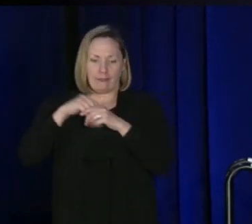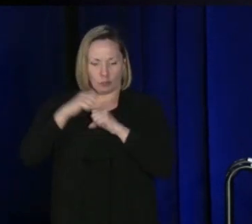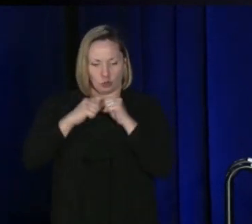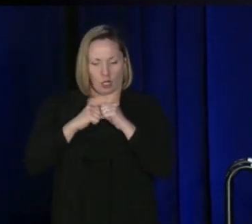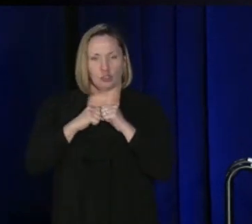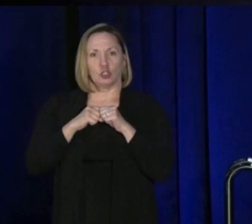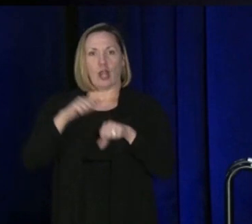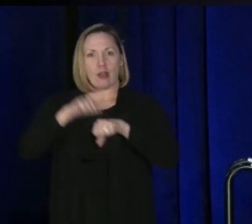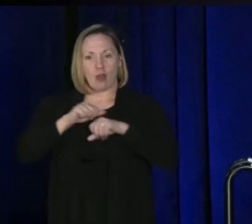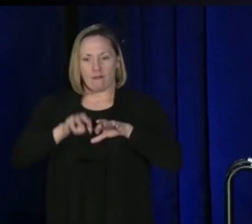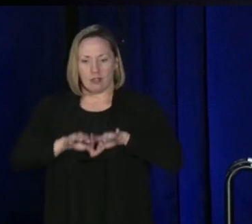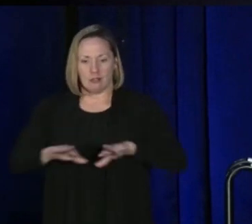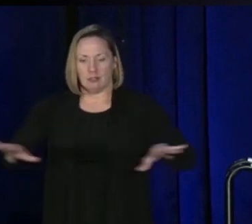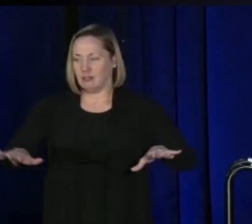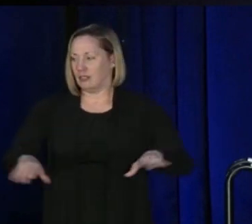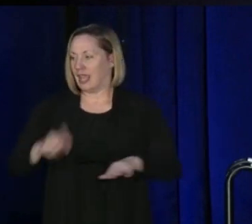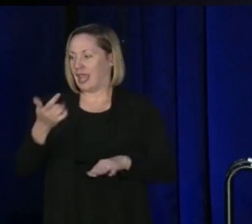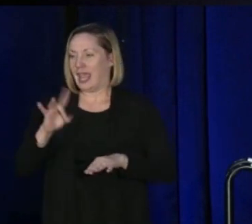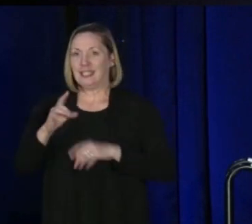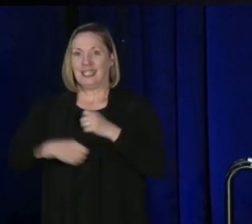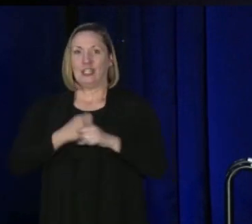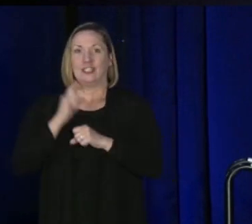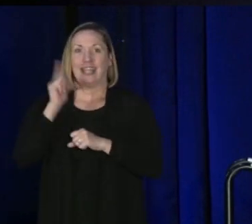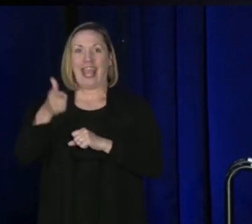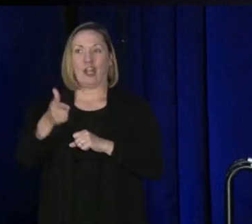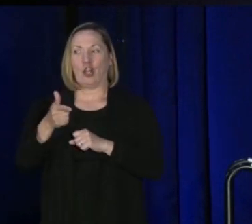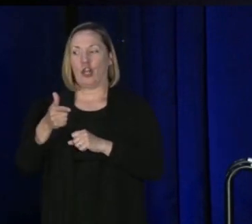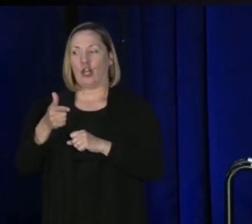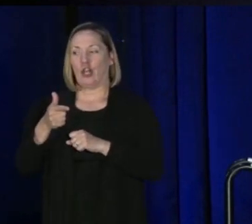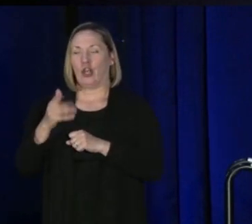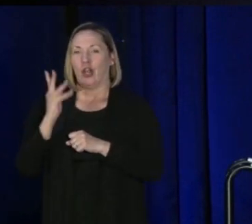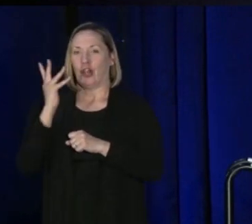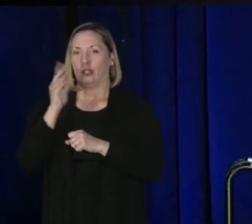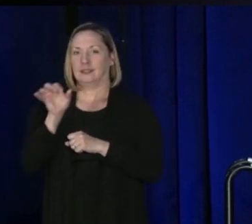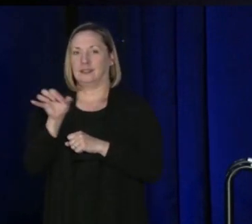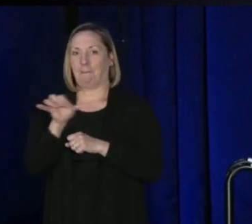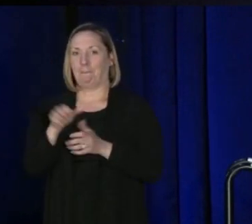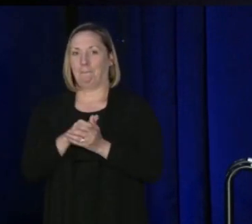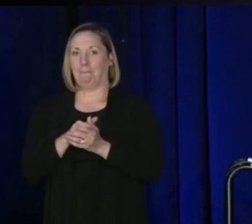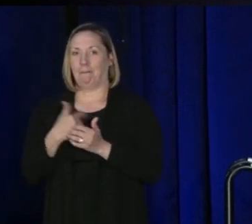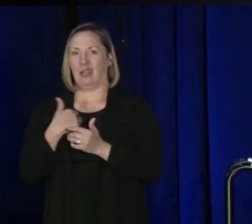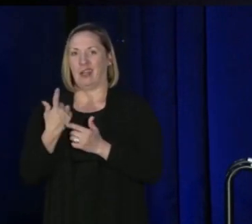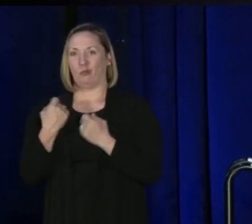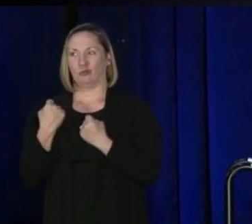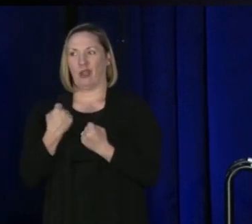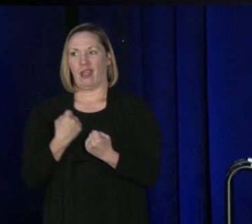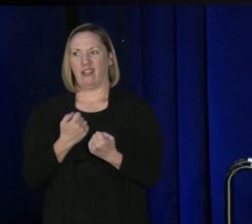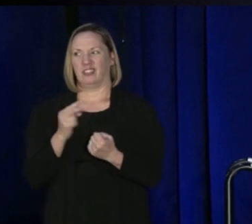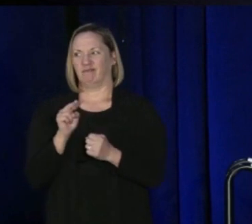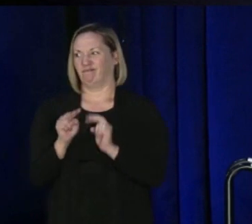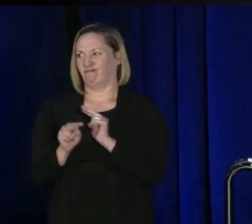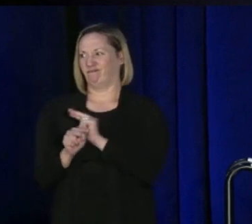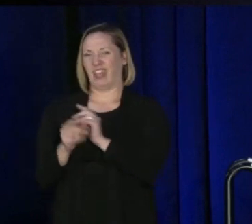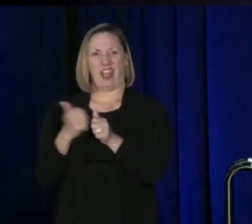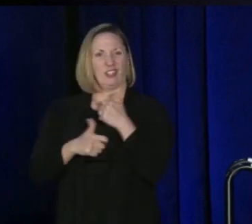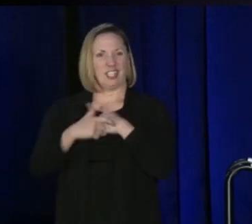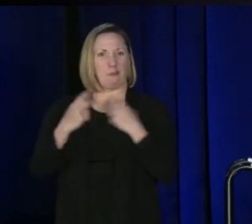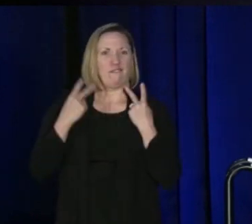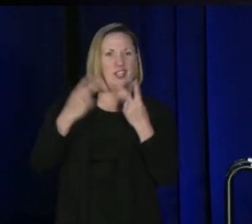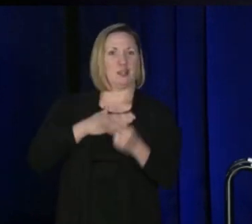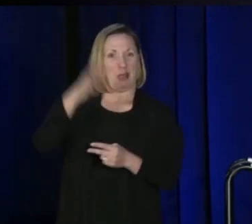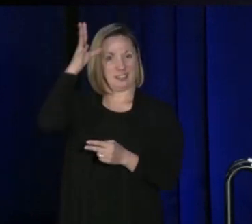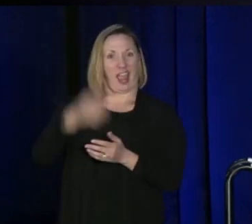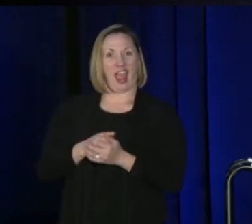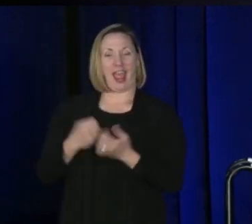And 18 years later, it looks exactly the same. And I drive by it every single time I visit my dad, and every single time